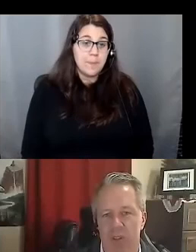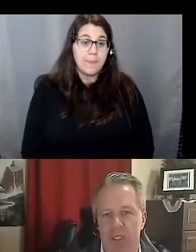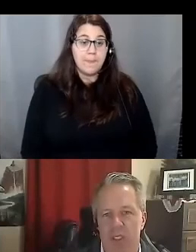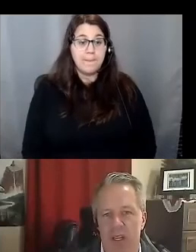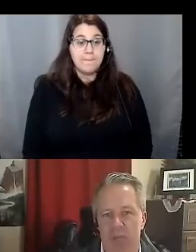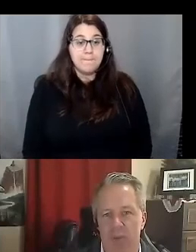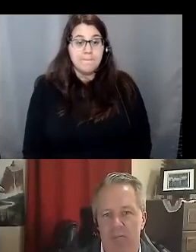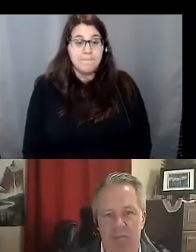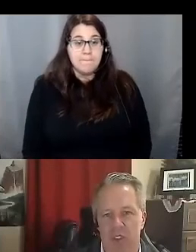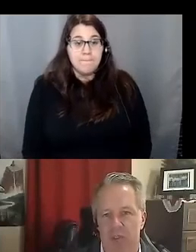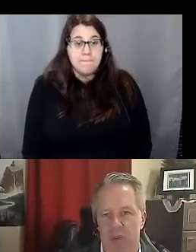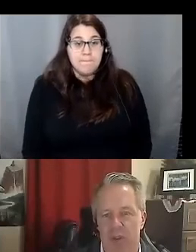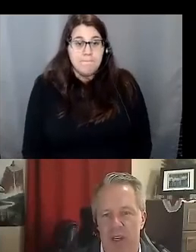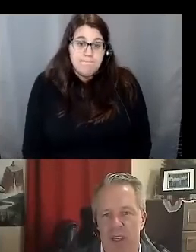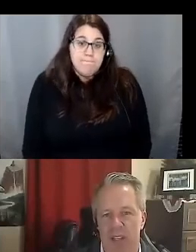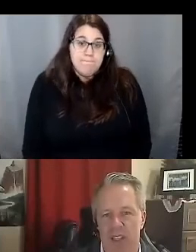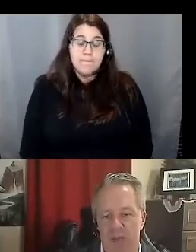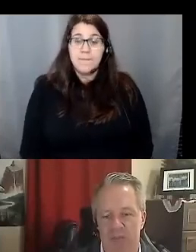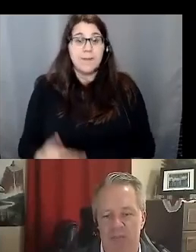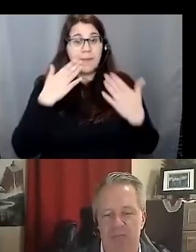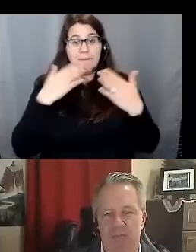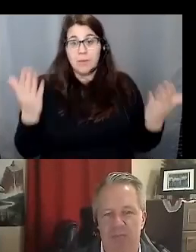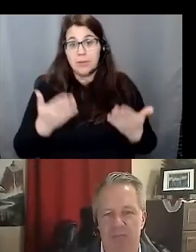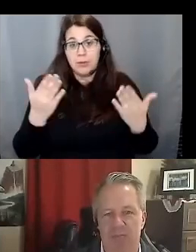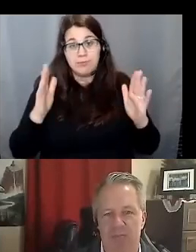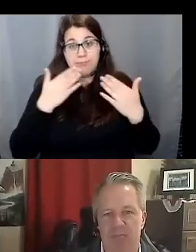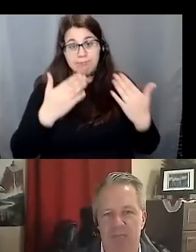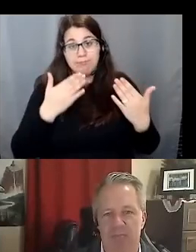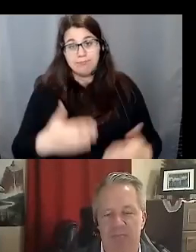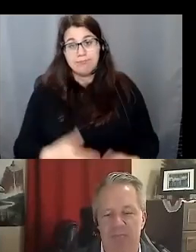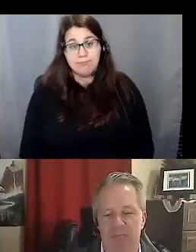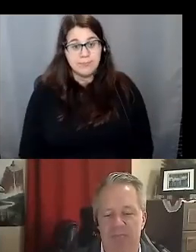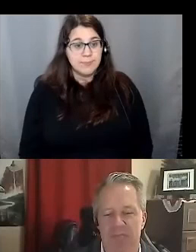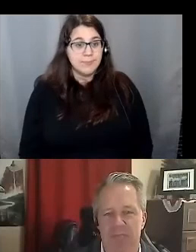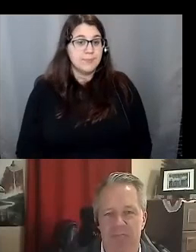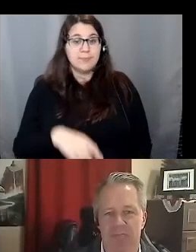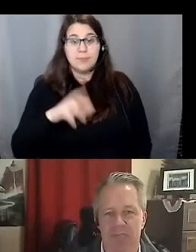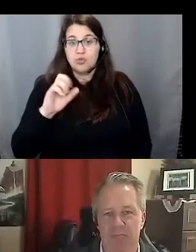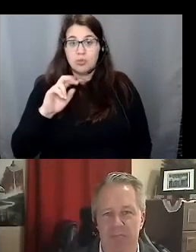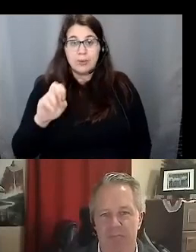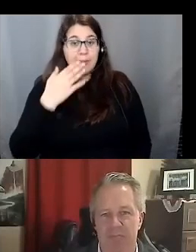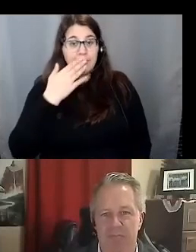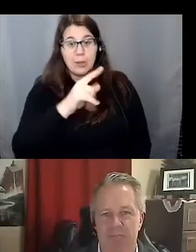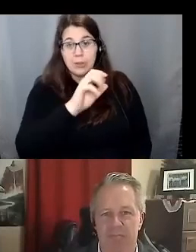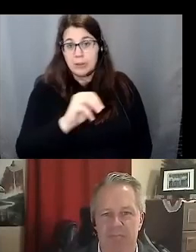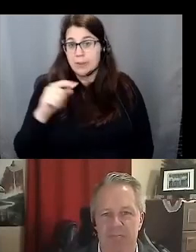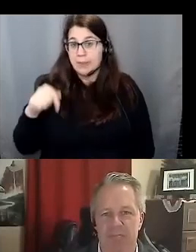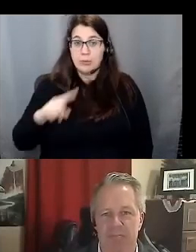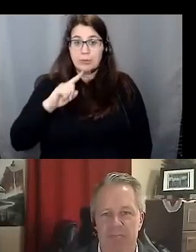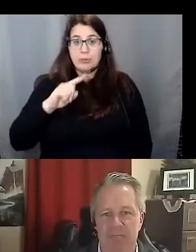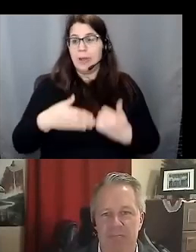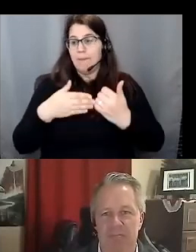So just grateful to be on. Thank you. Thanks again, Tom. This has been incredibly